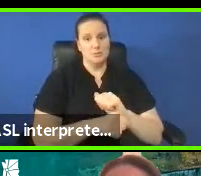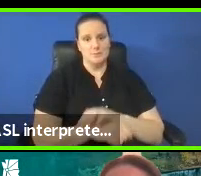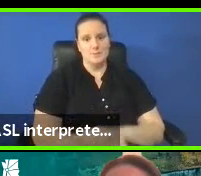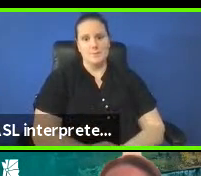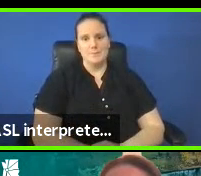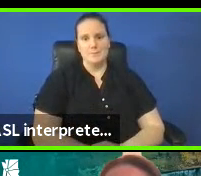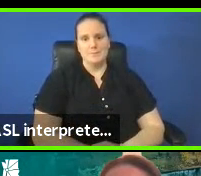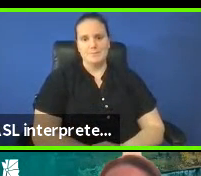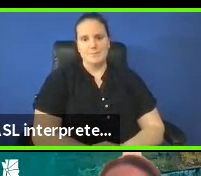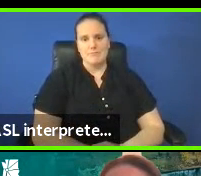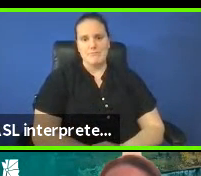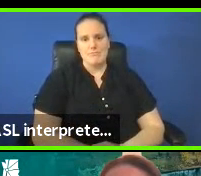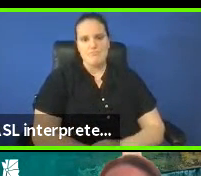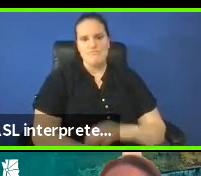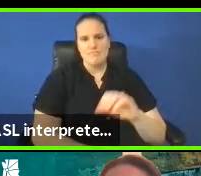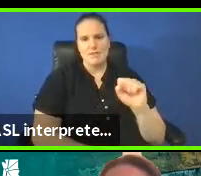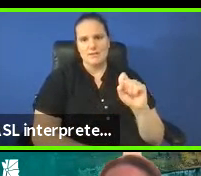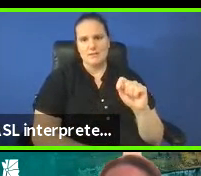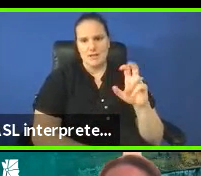Stephen Goff.